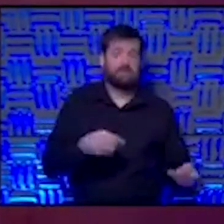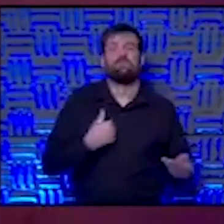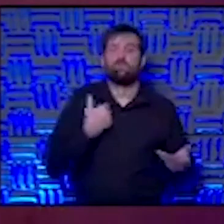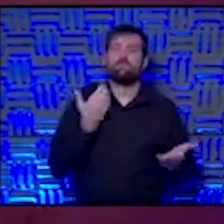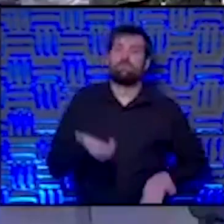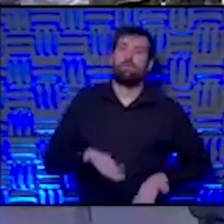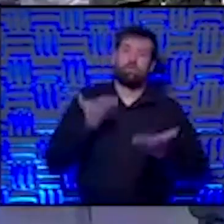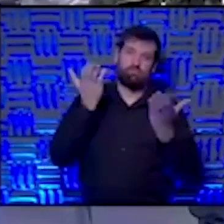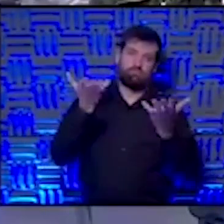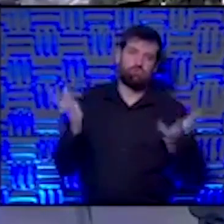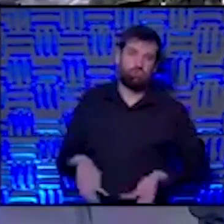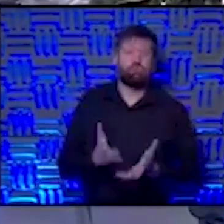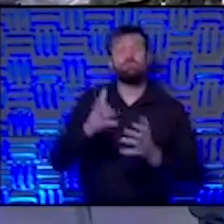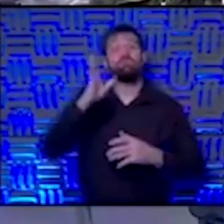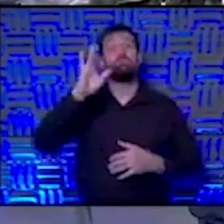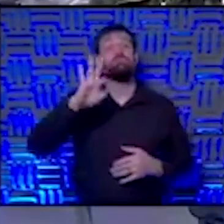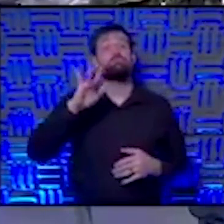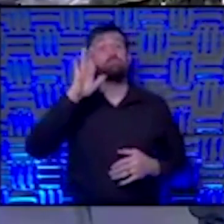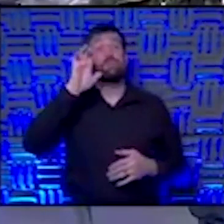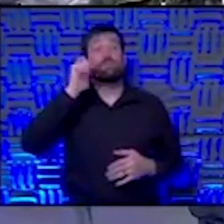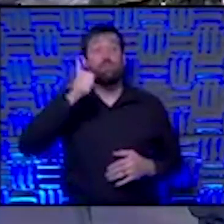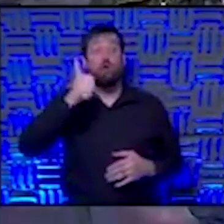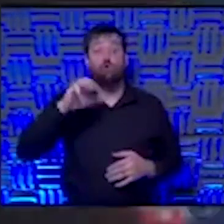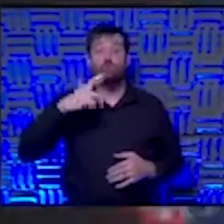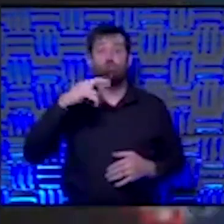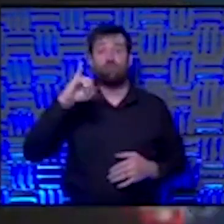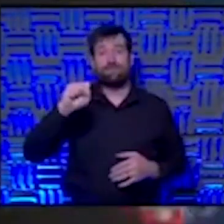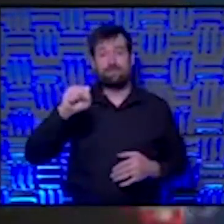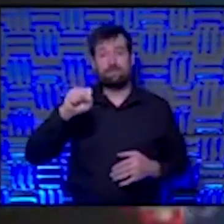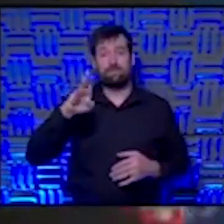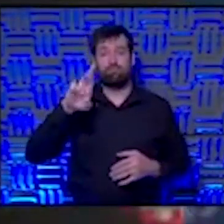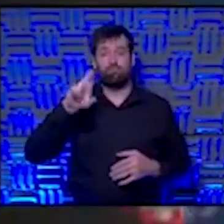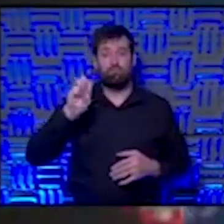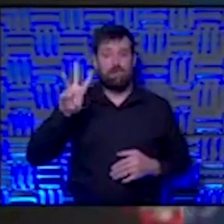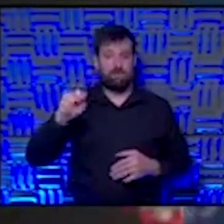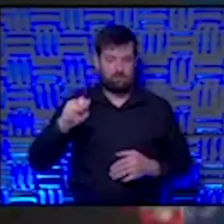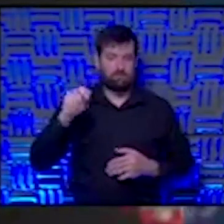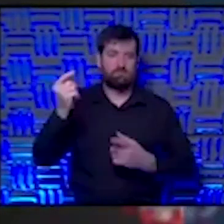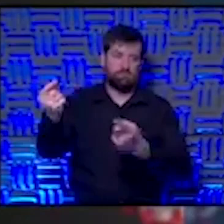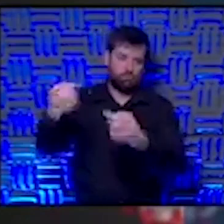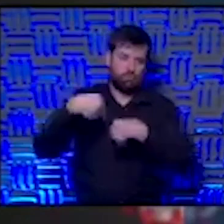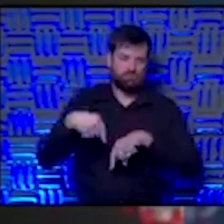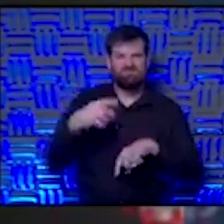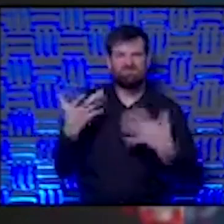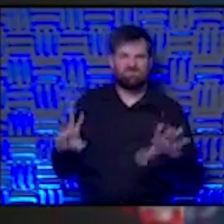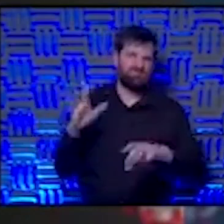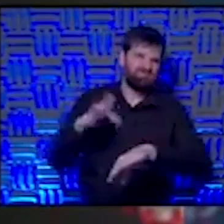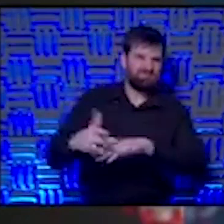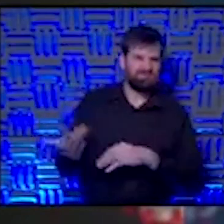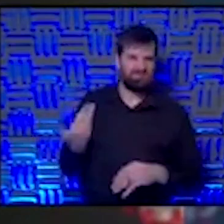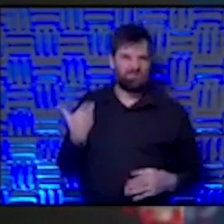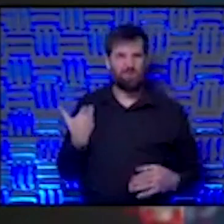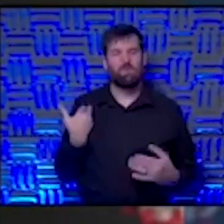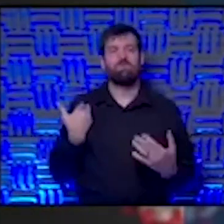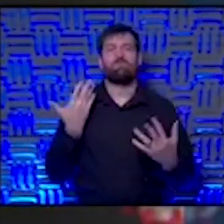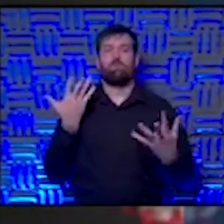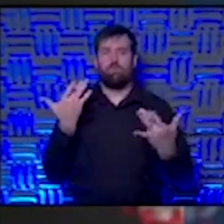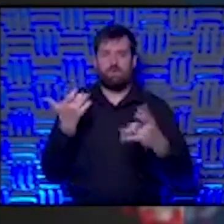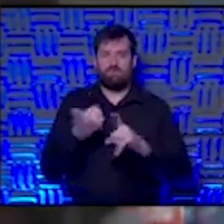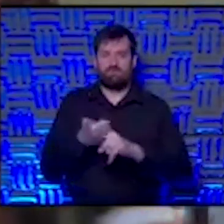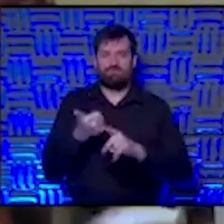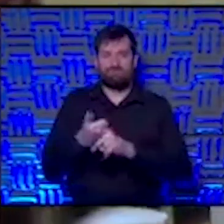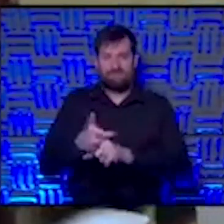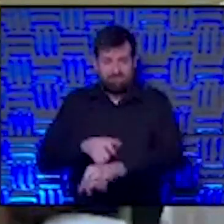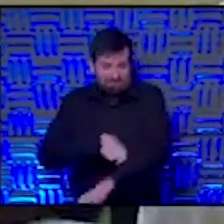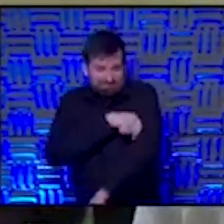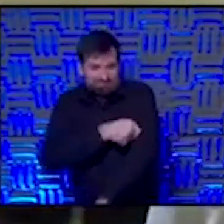them. All right. Hey, tomorrow, Chris Brown joins us. He's been a visitor with us before to explain why he rolled up his sleeve to